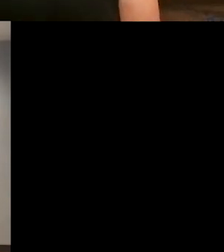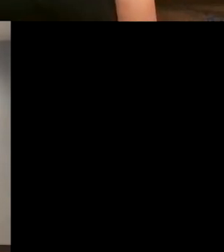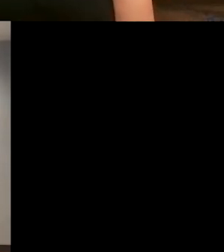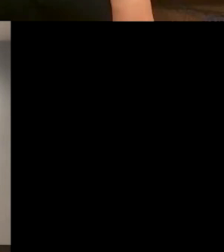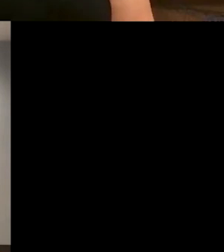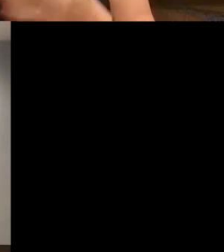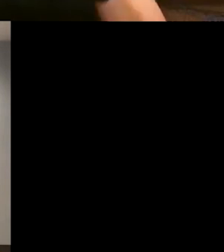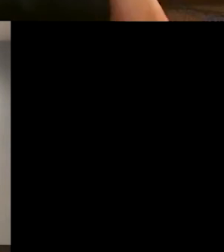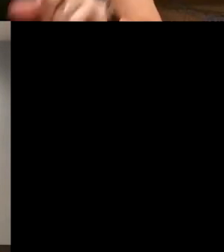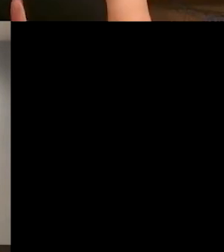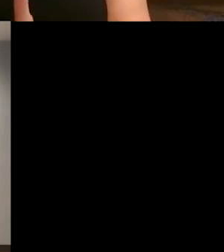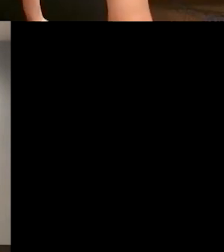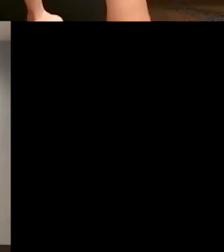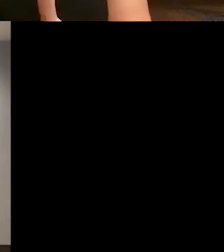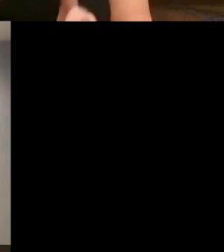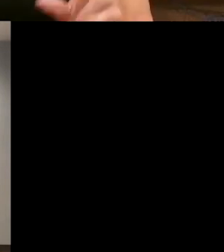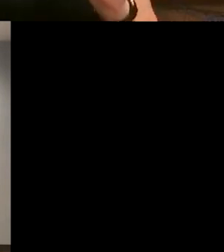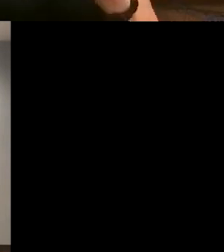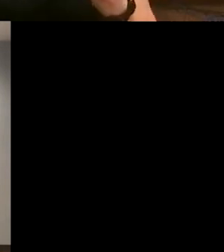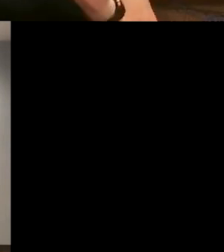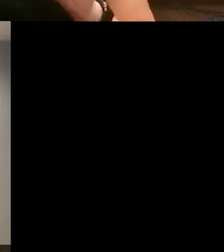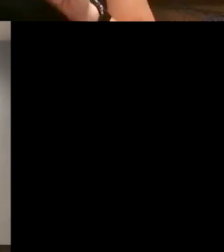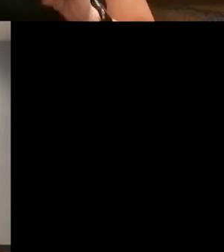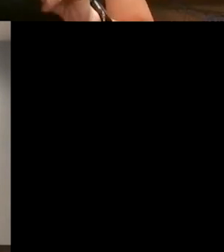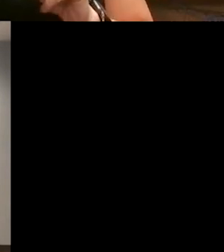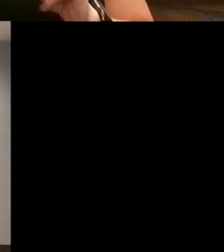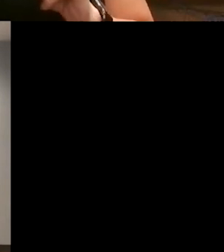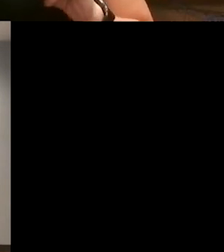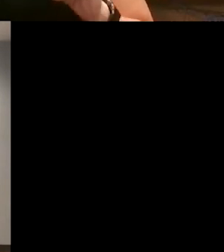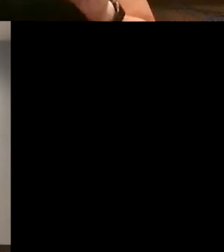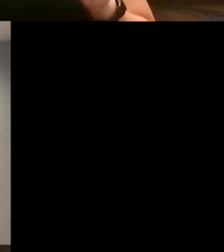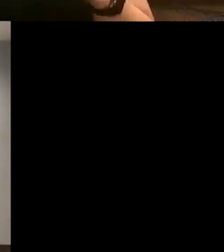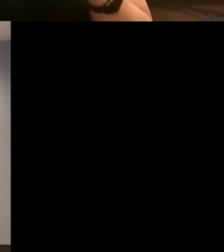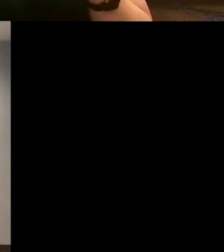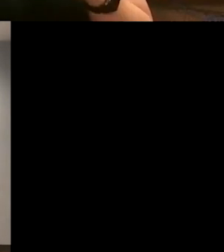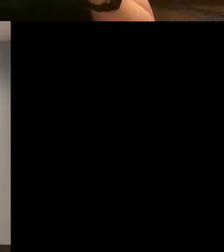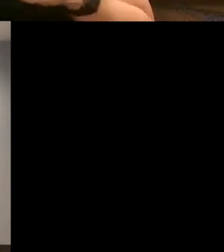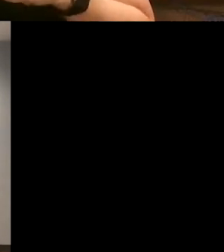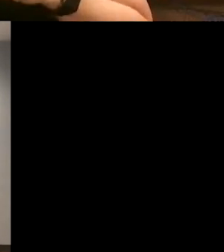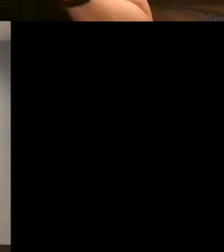Otherwise, we continue to play into the hands of those who would like to keep this country polarized.